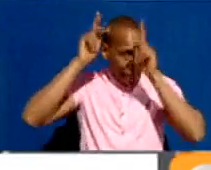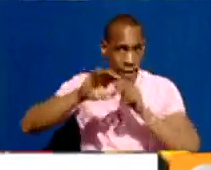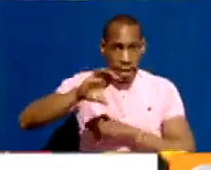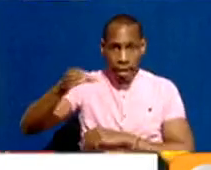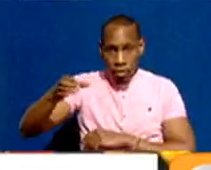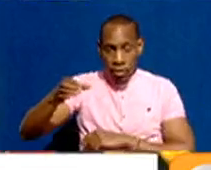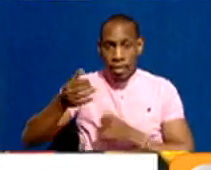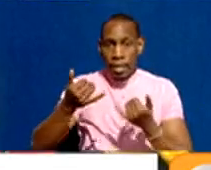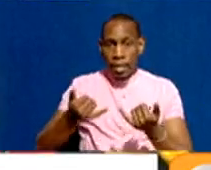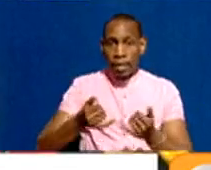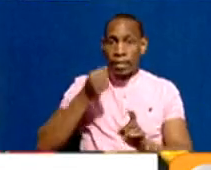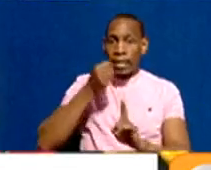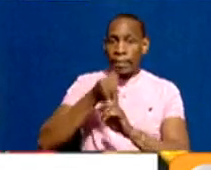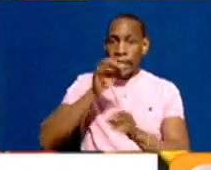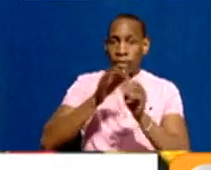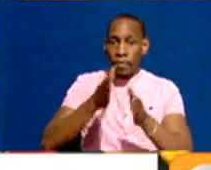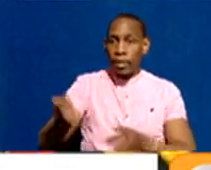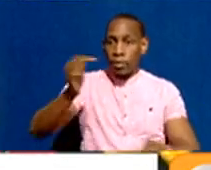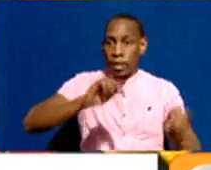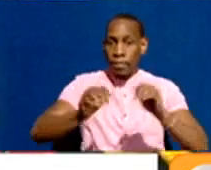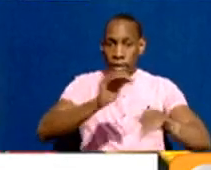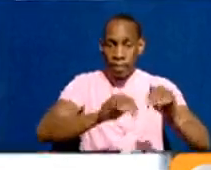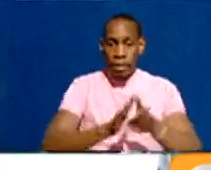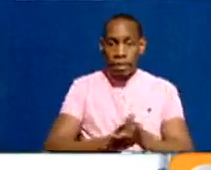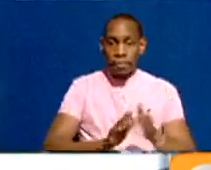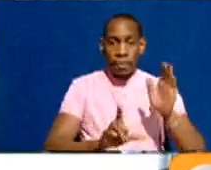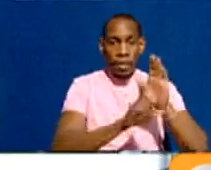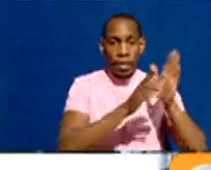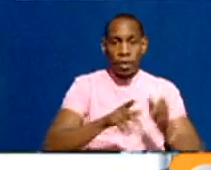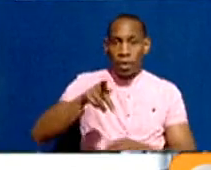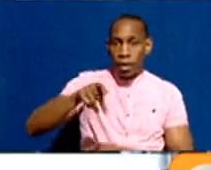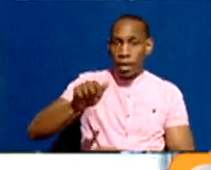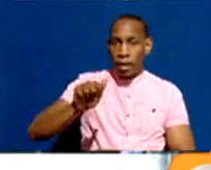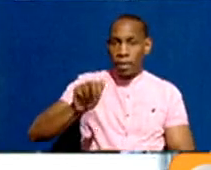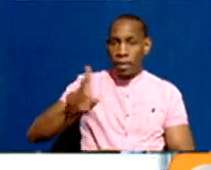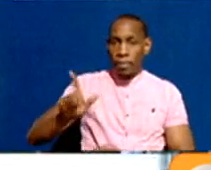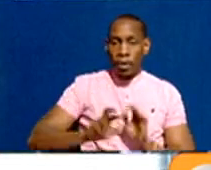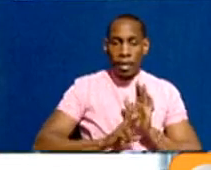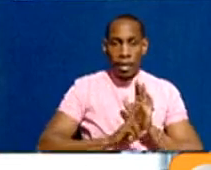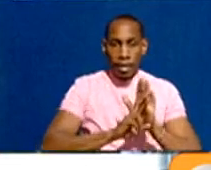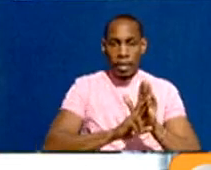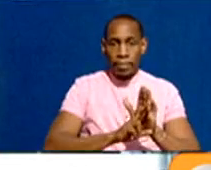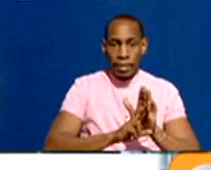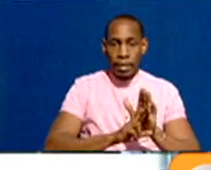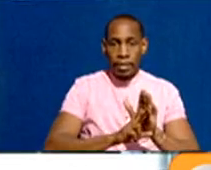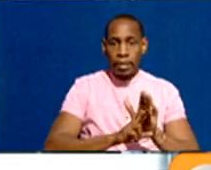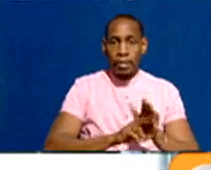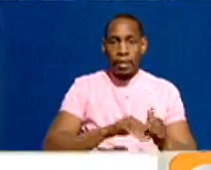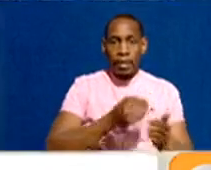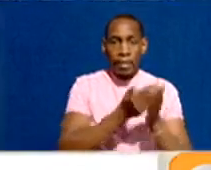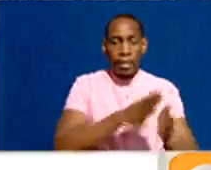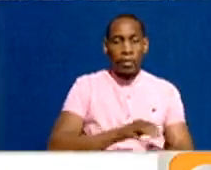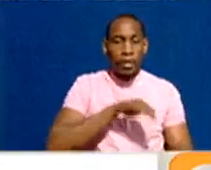counties had any impact on voter turnout. Senior counsel Paul Mwangi, representing petitioners Raila Odinga and Martha